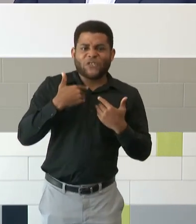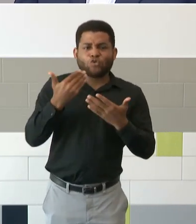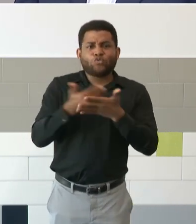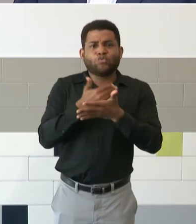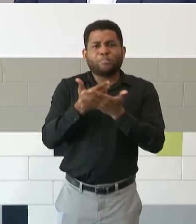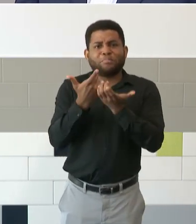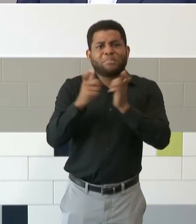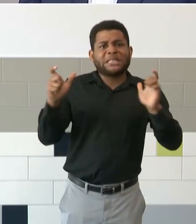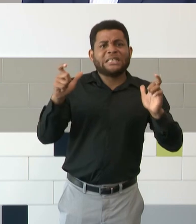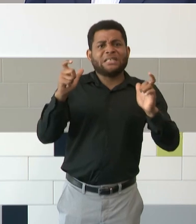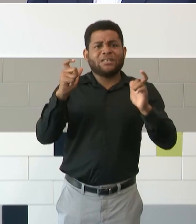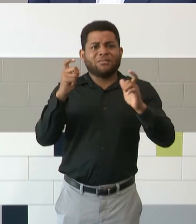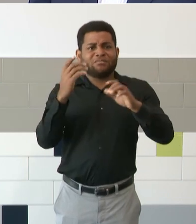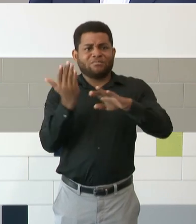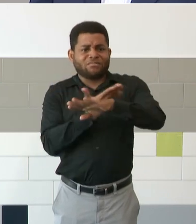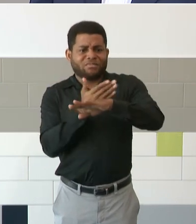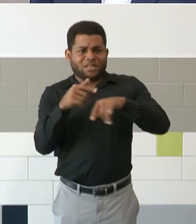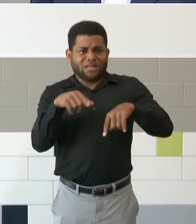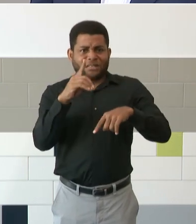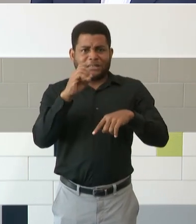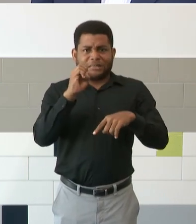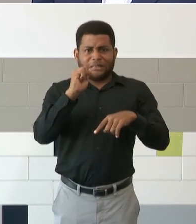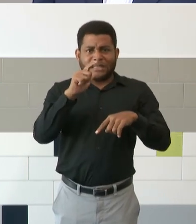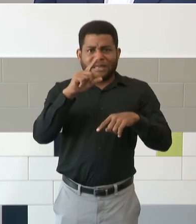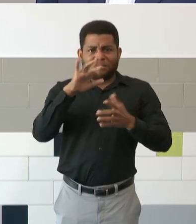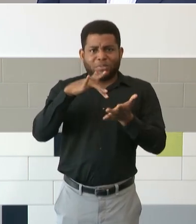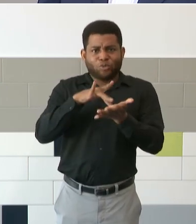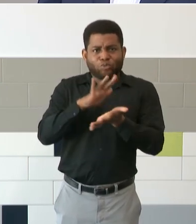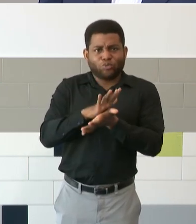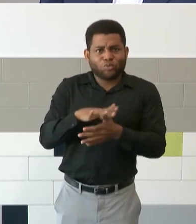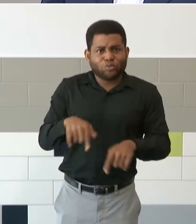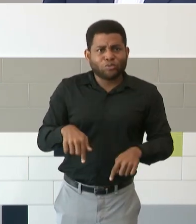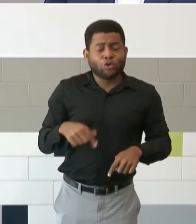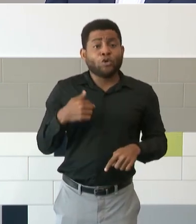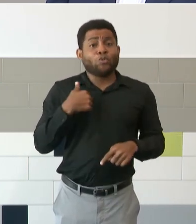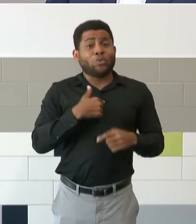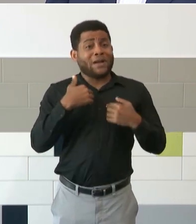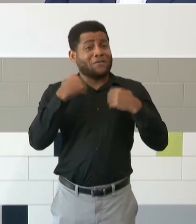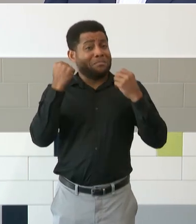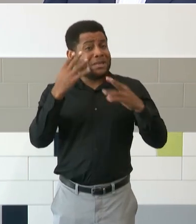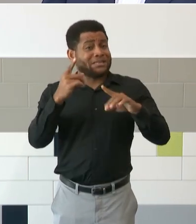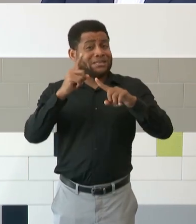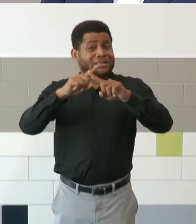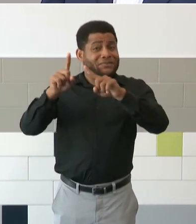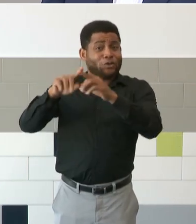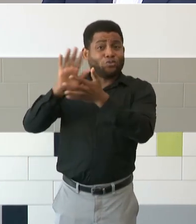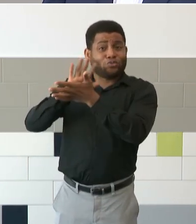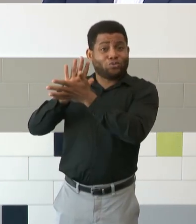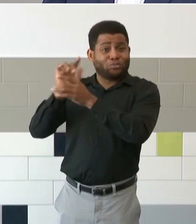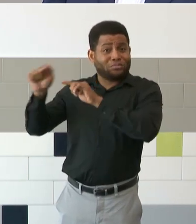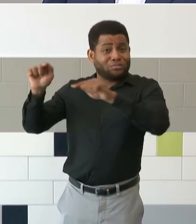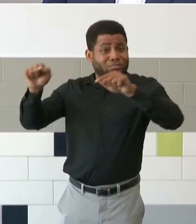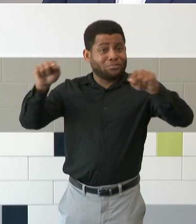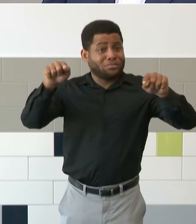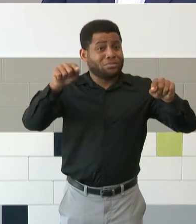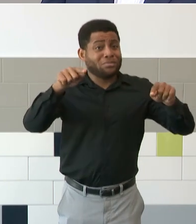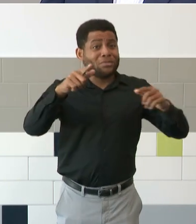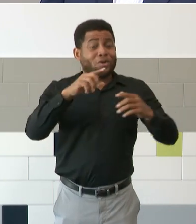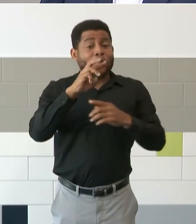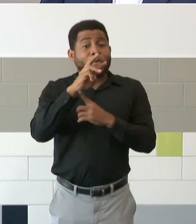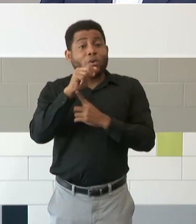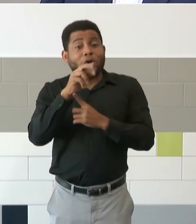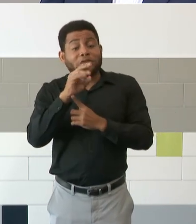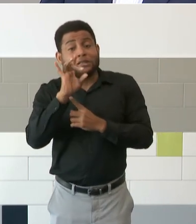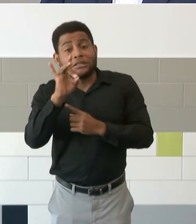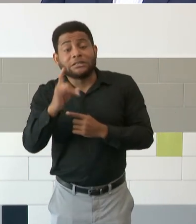schools that are modernized that are coming on board: Garfield in Ward 8, Whitlock and Old Minor in Ward 7, Dorothy Height